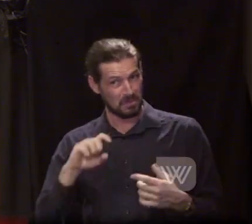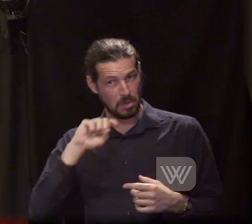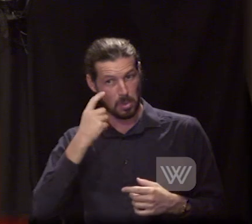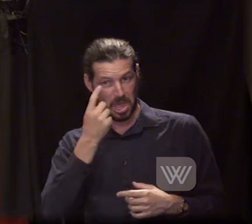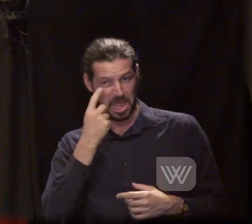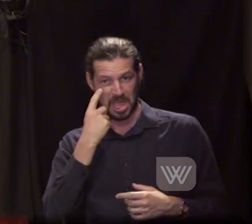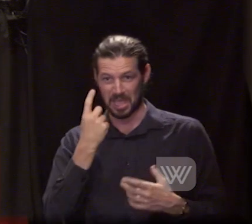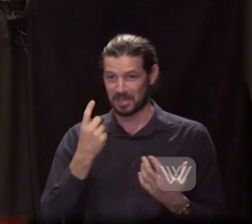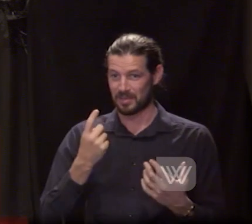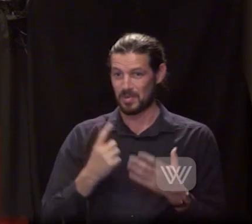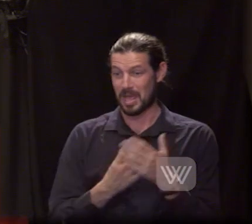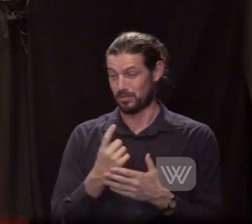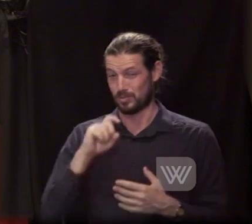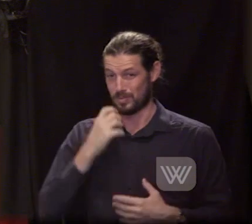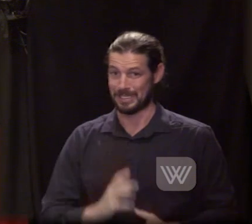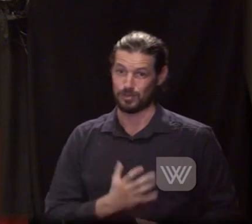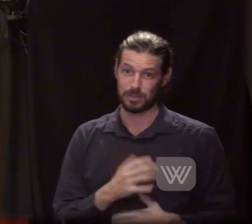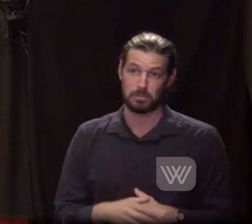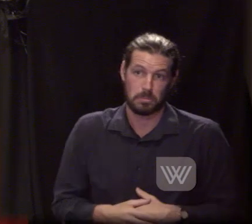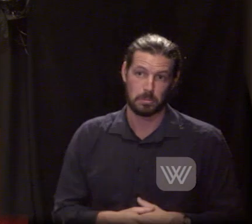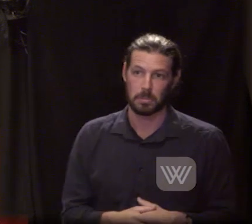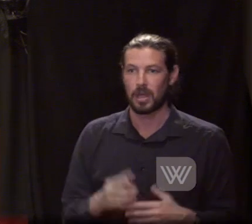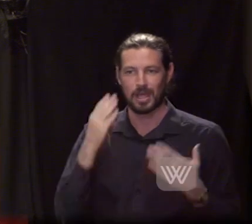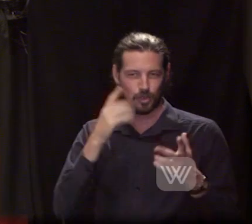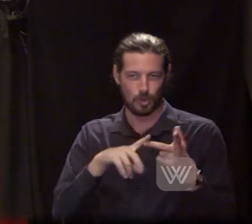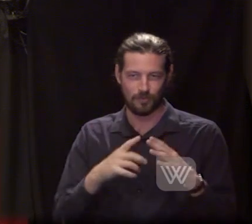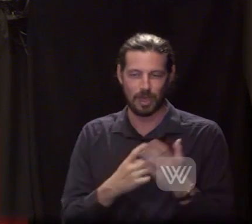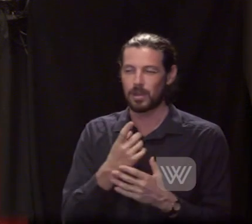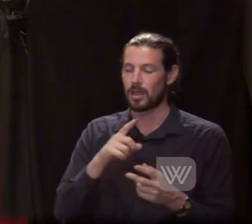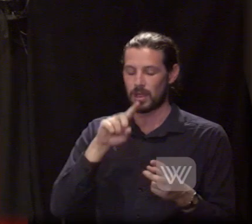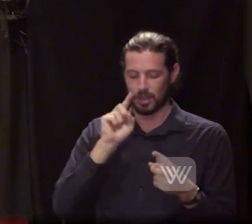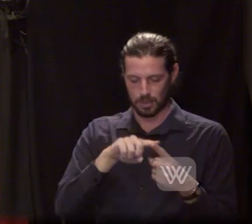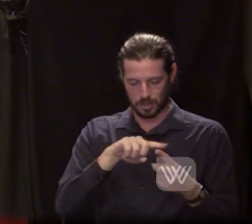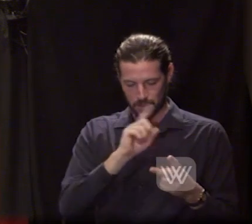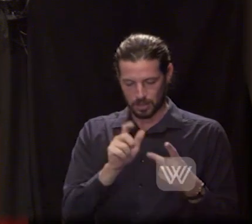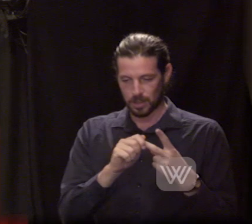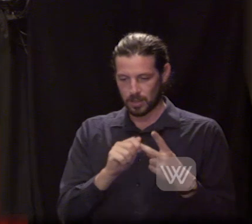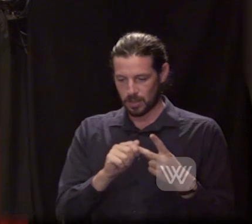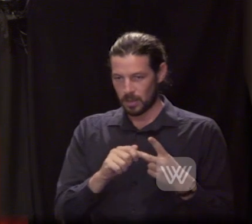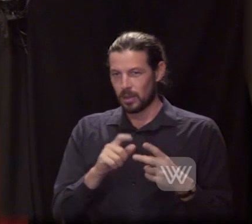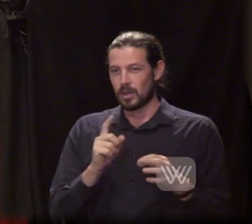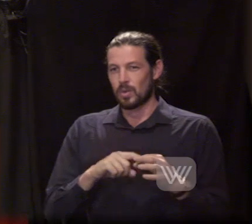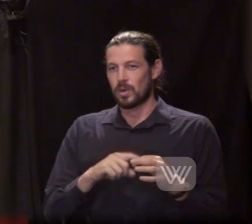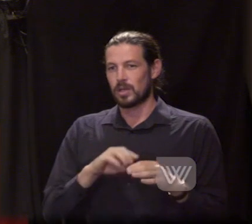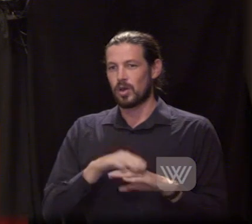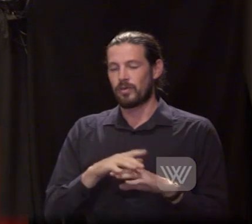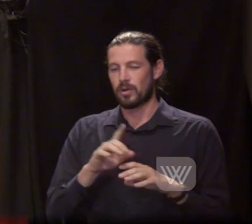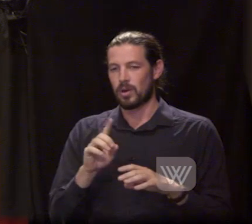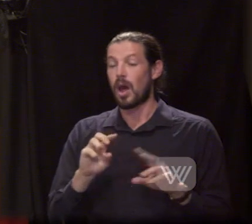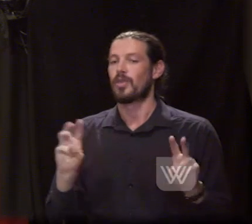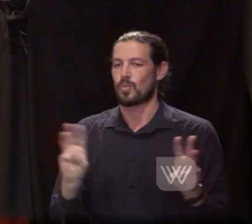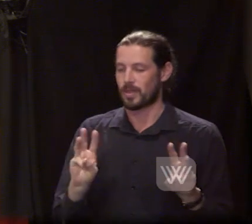That would be really interesting. I don't know that would happen. And the second part of your question was about, will you repeat it again? The weather. The